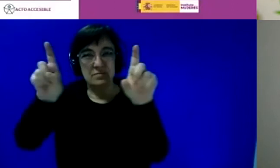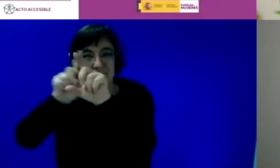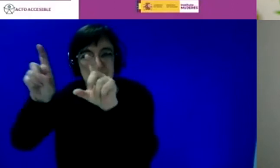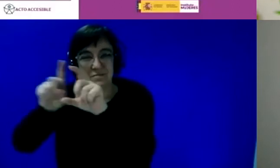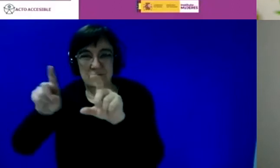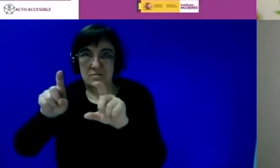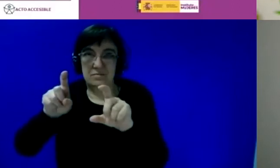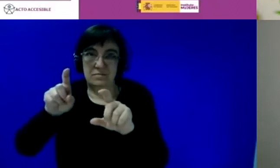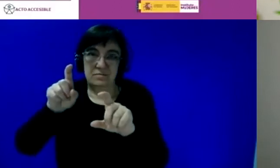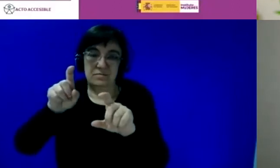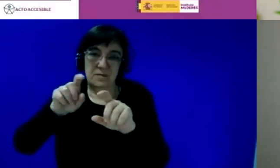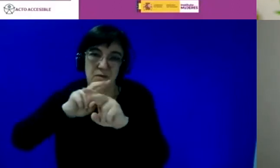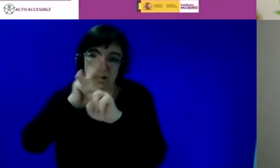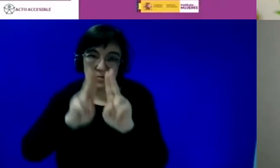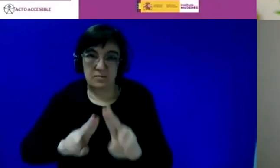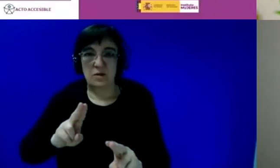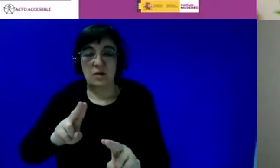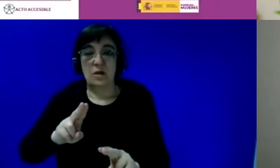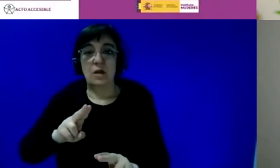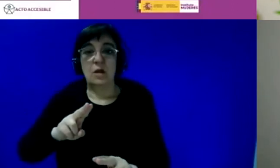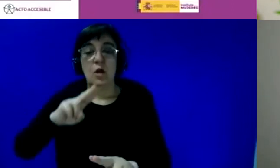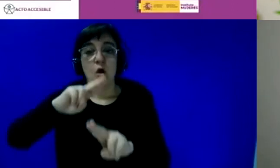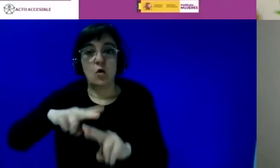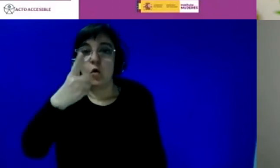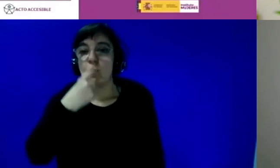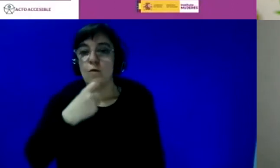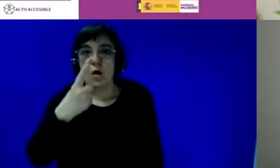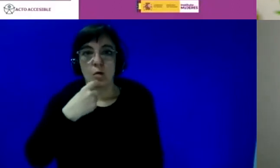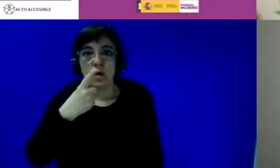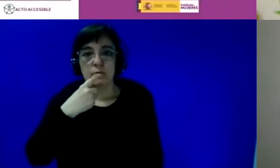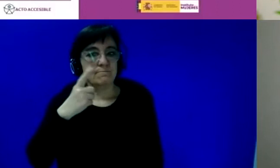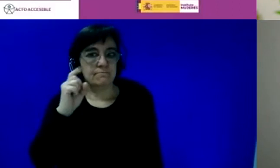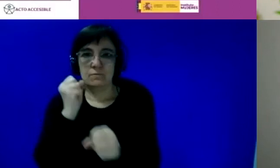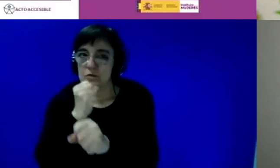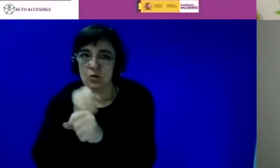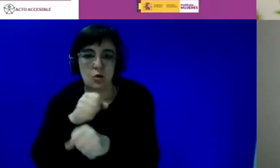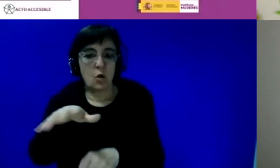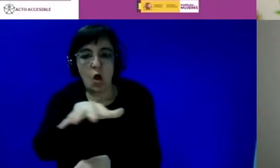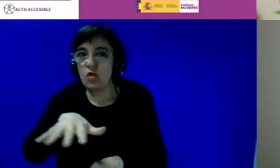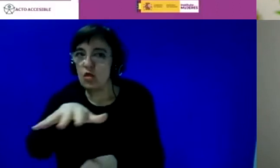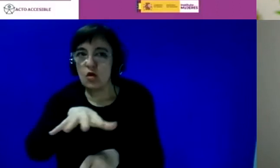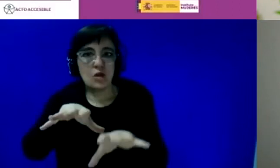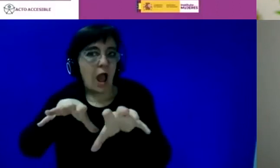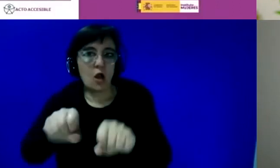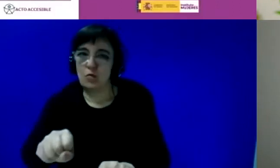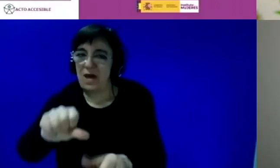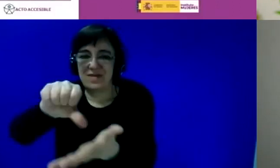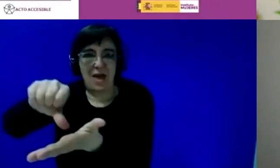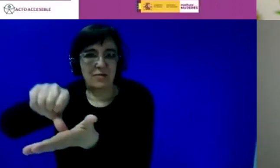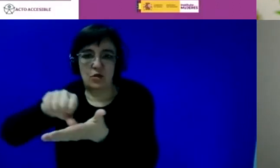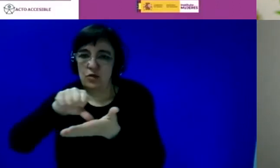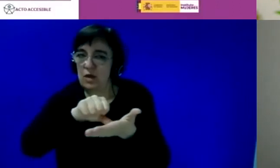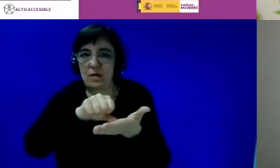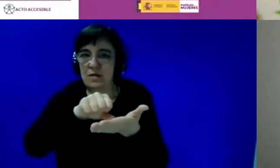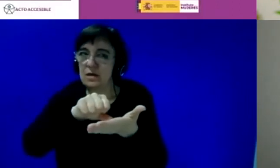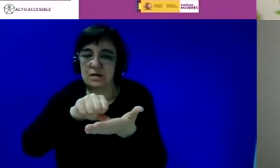Cross, are not working in the occupied areas, in the occupied cities, and therefore all these problems